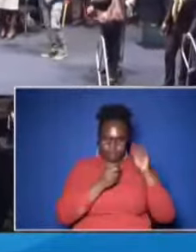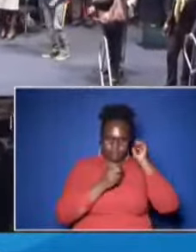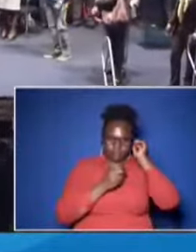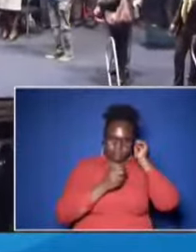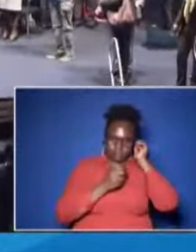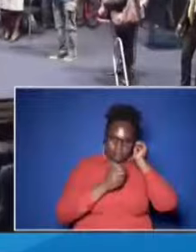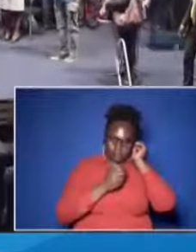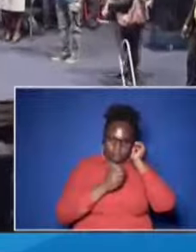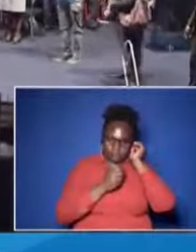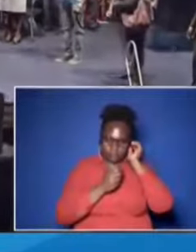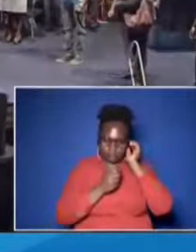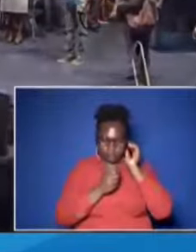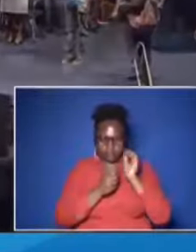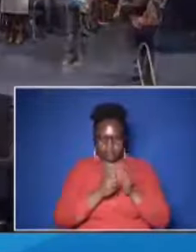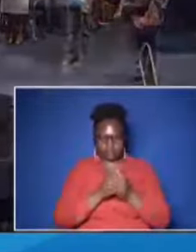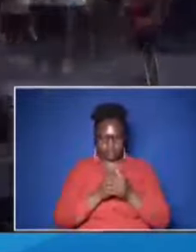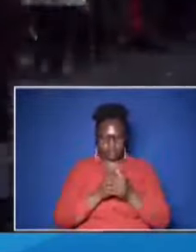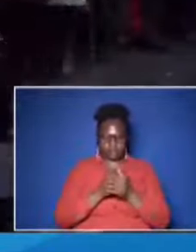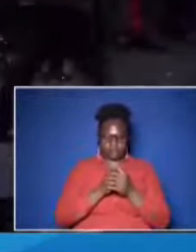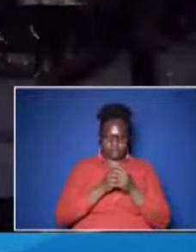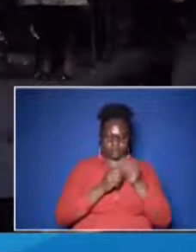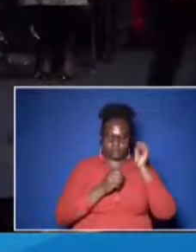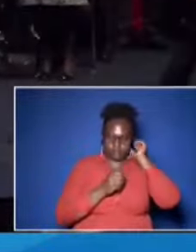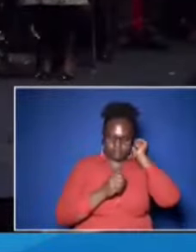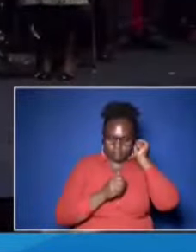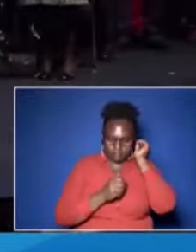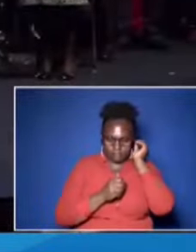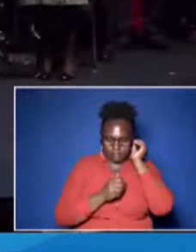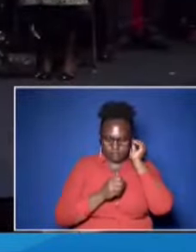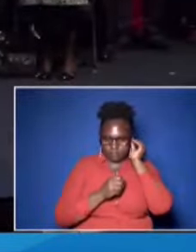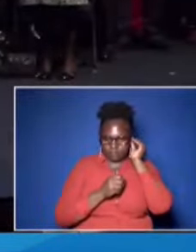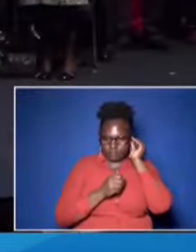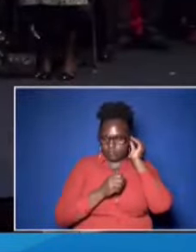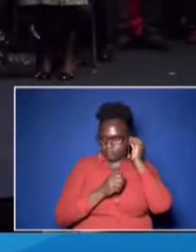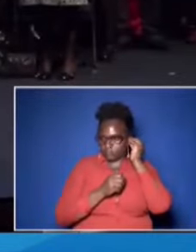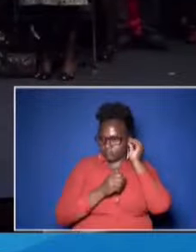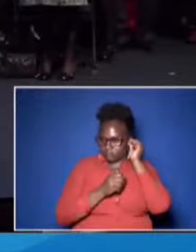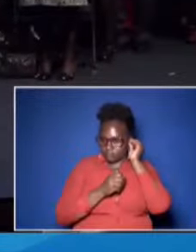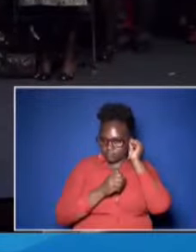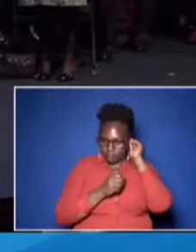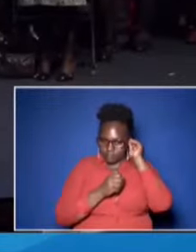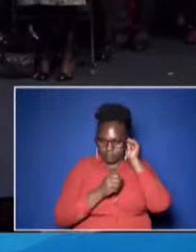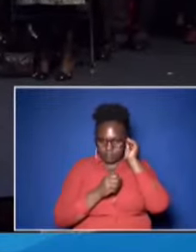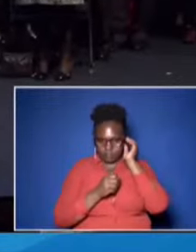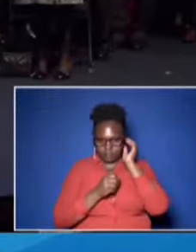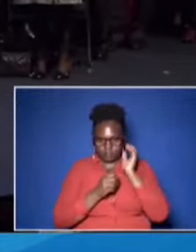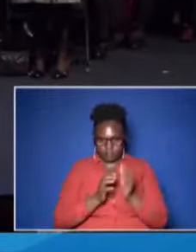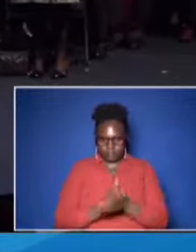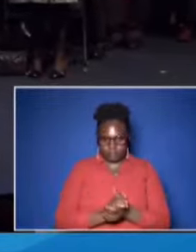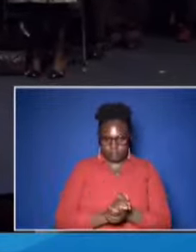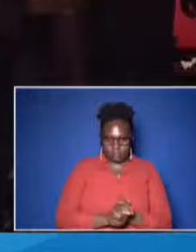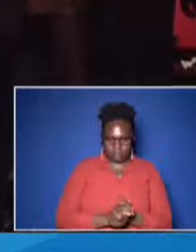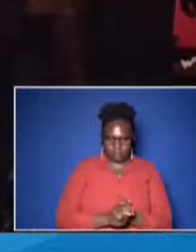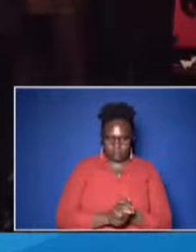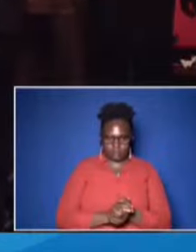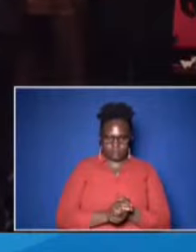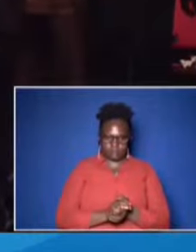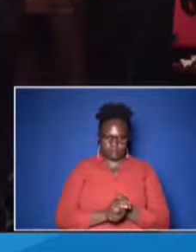eye it's right eye this eye you you were blind blind